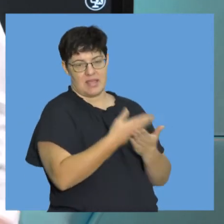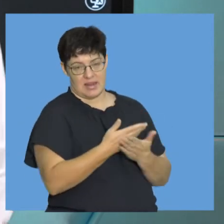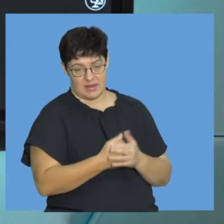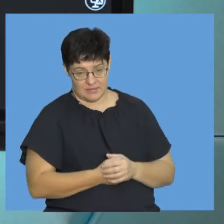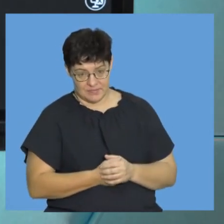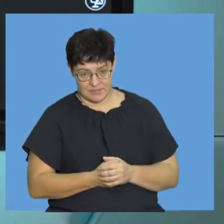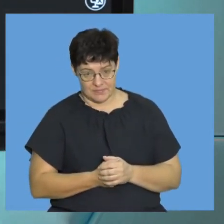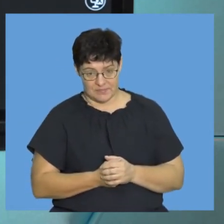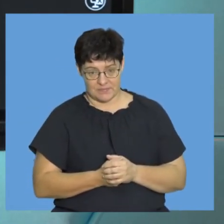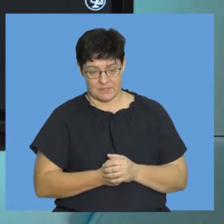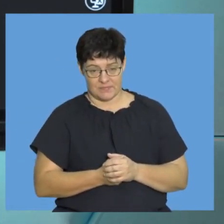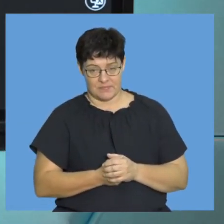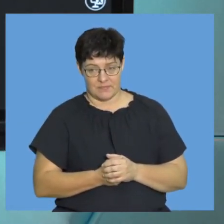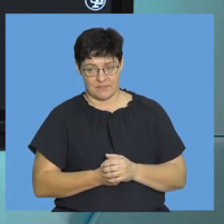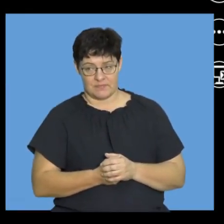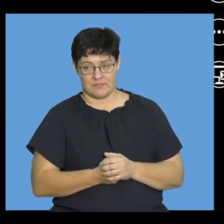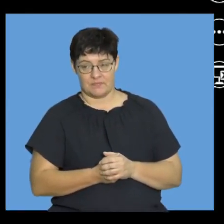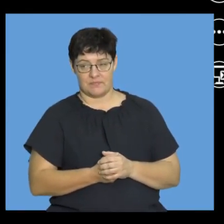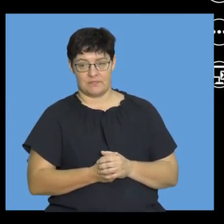Very important.